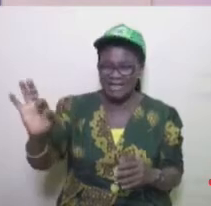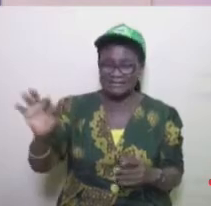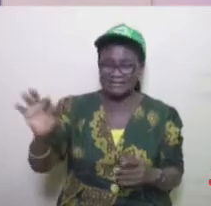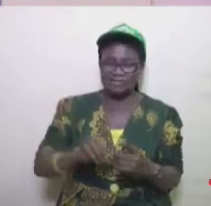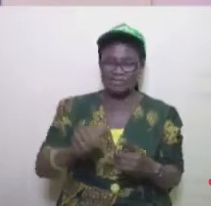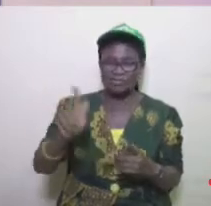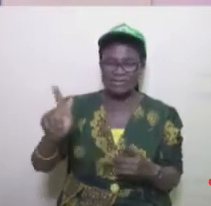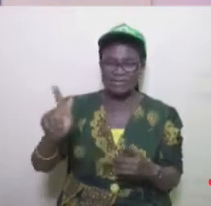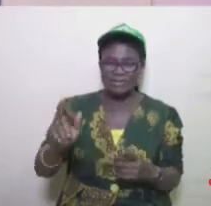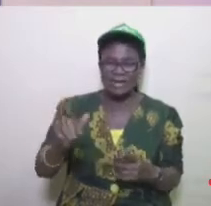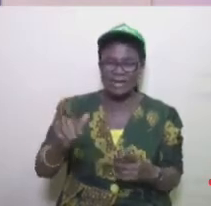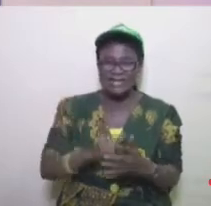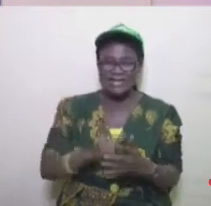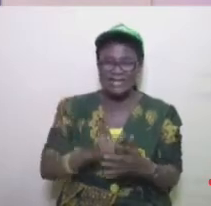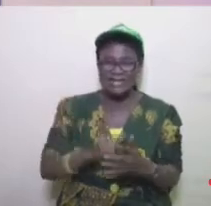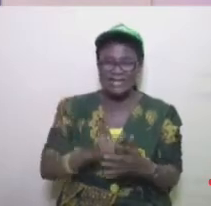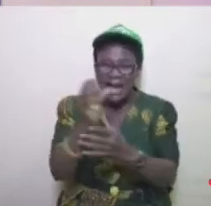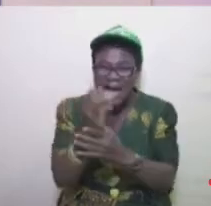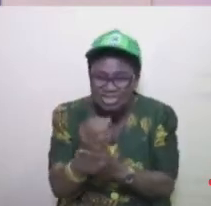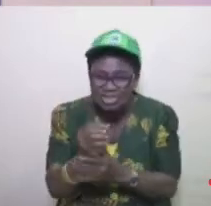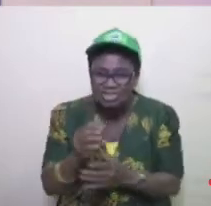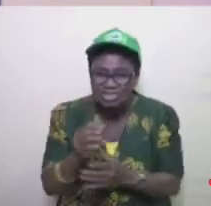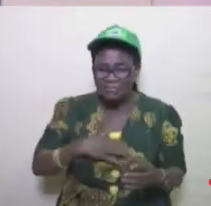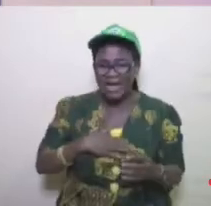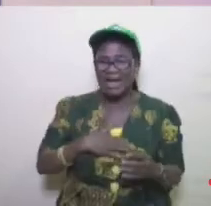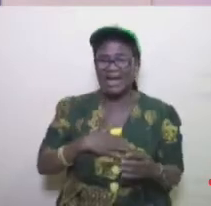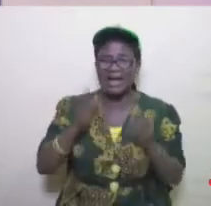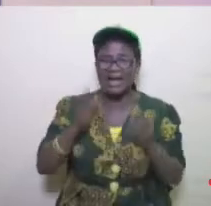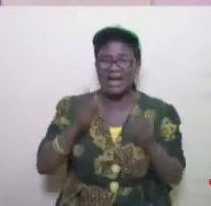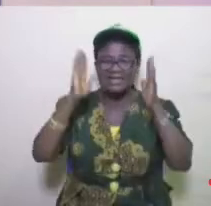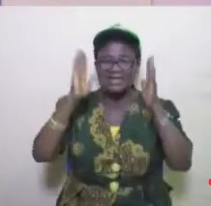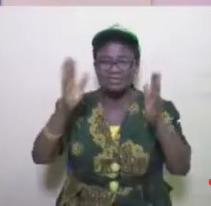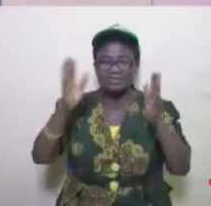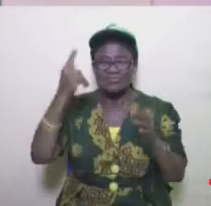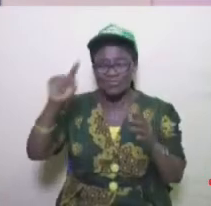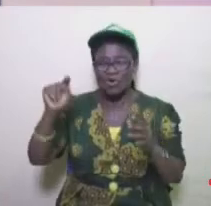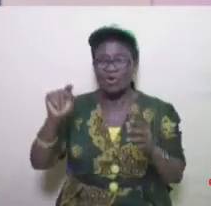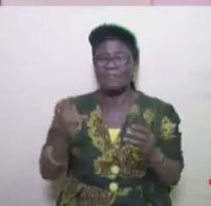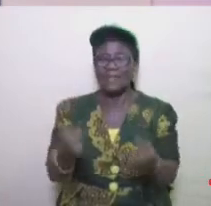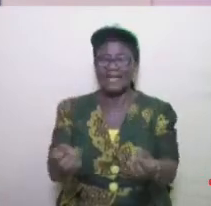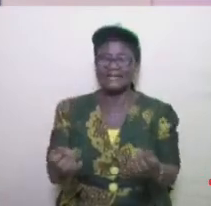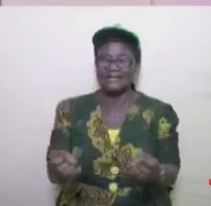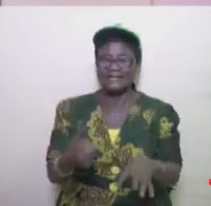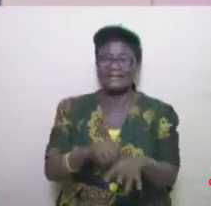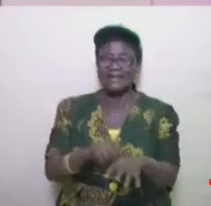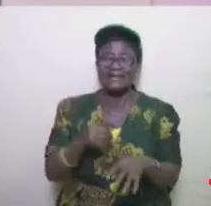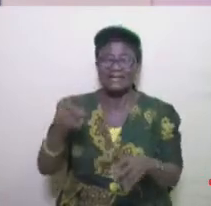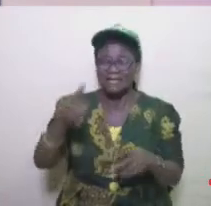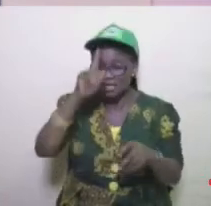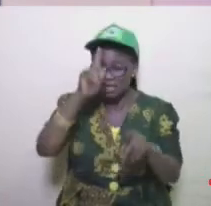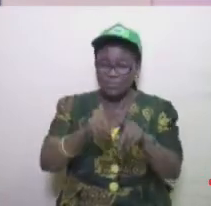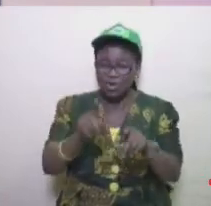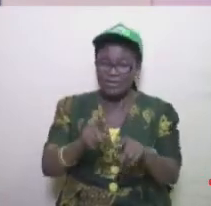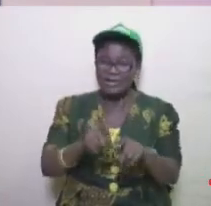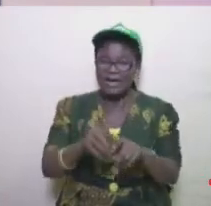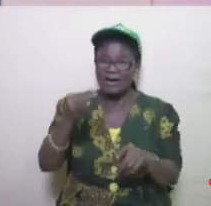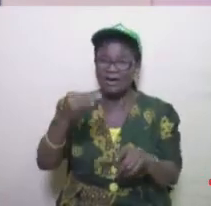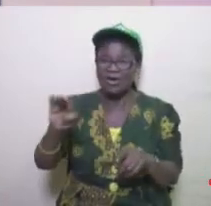It catches my attention for quite a while. The brother of Joseph, they forged a